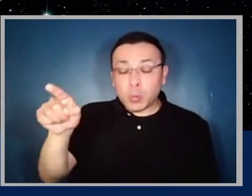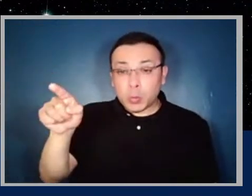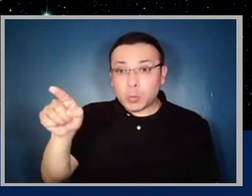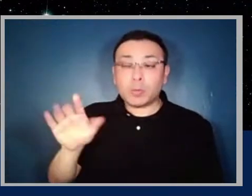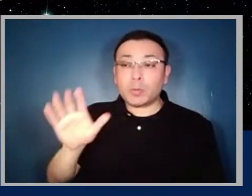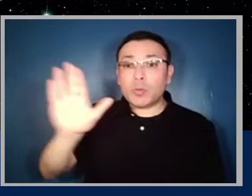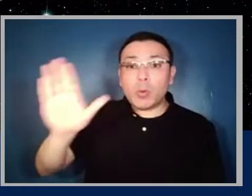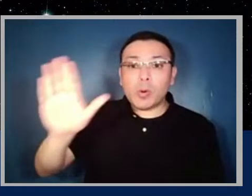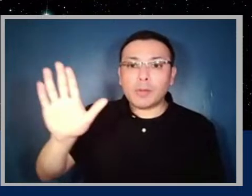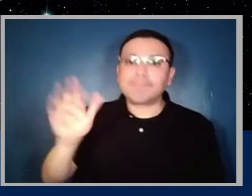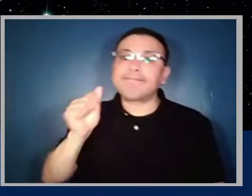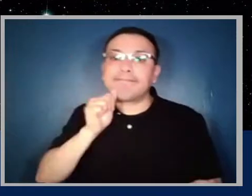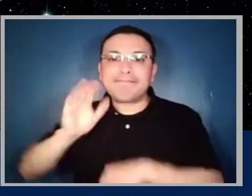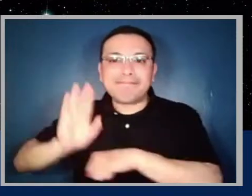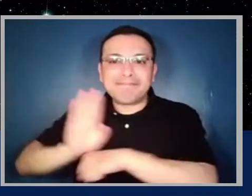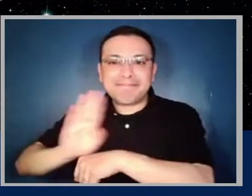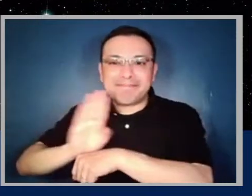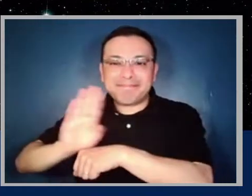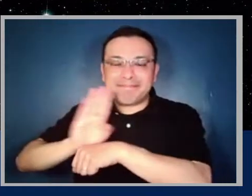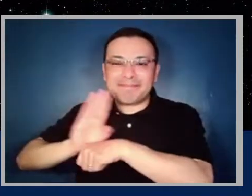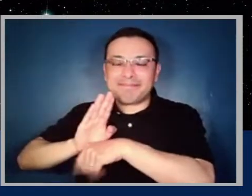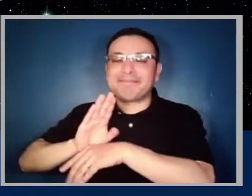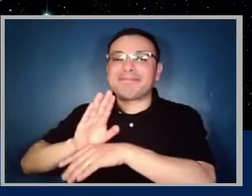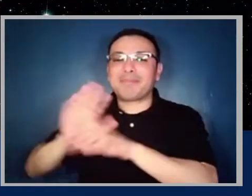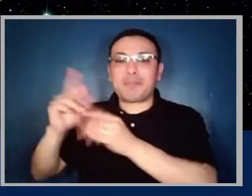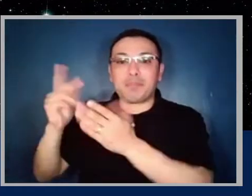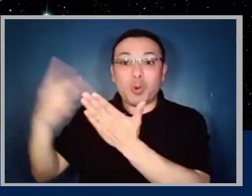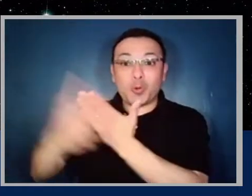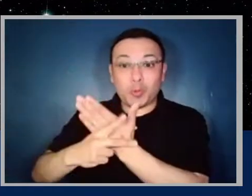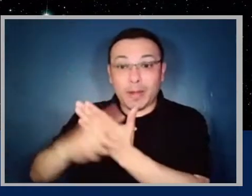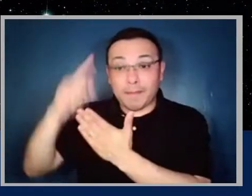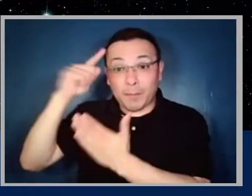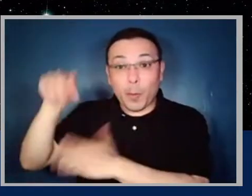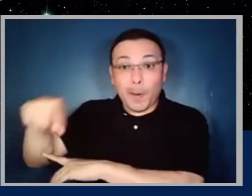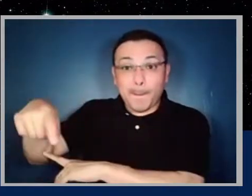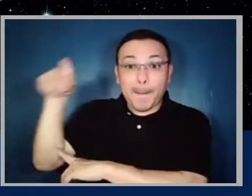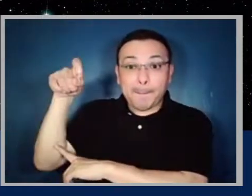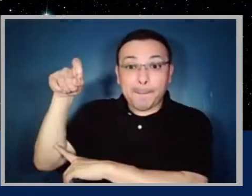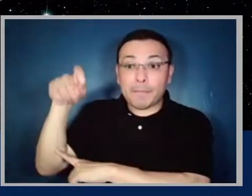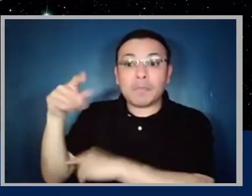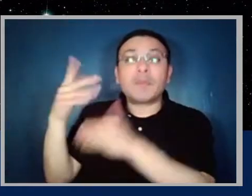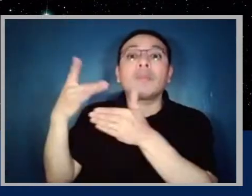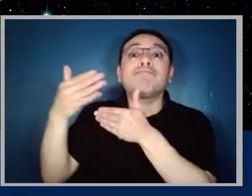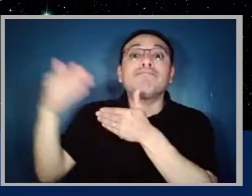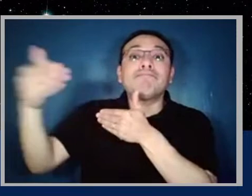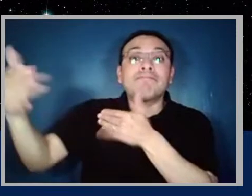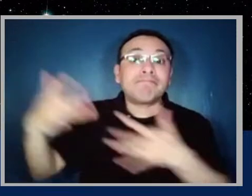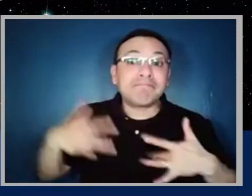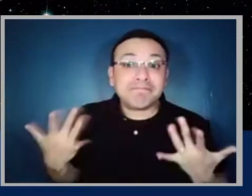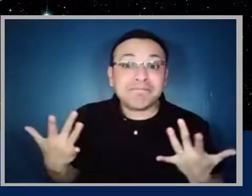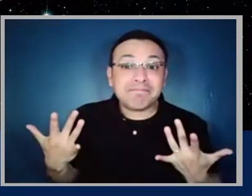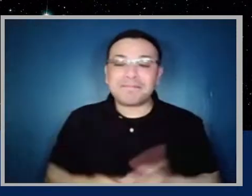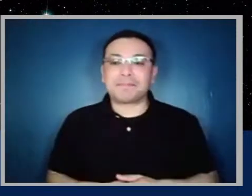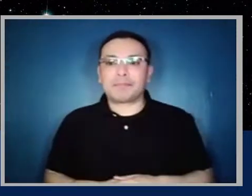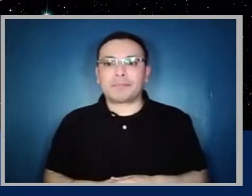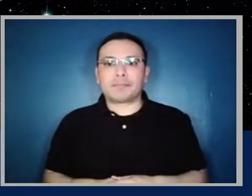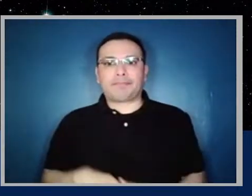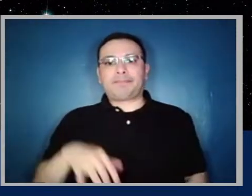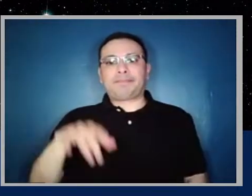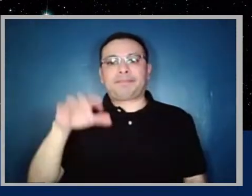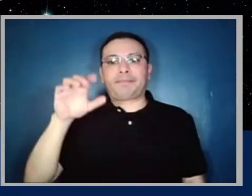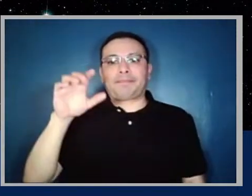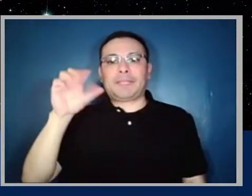crew program and any sort of changes with any of your capsules? Is there anything on the horizon? Oh, yeah, we have a lot of stuff coming up.